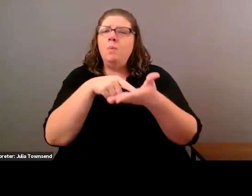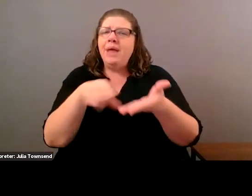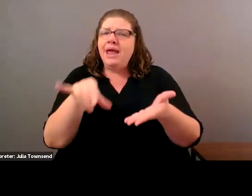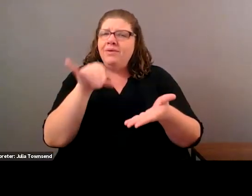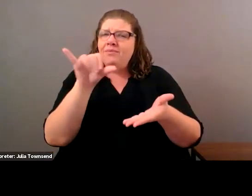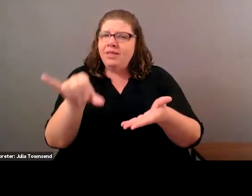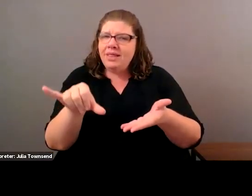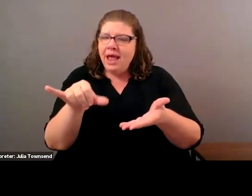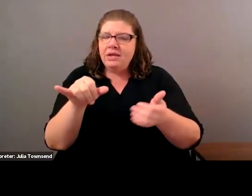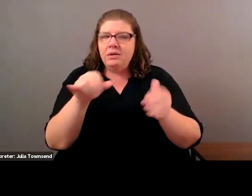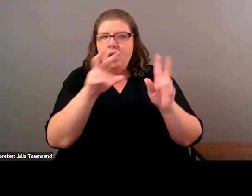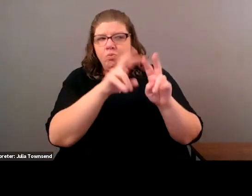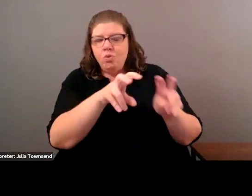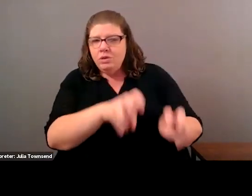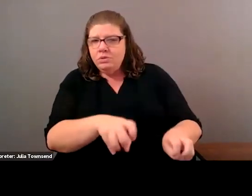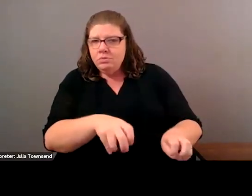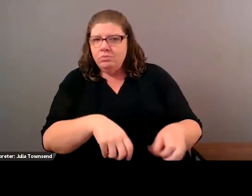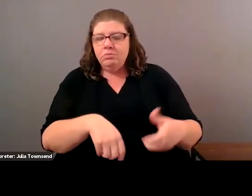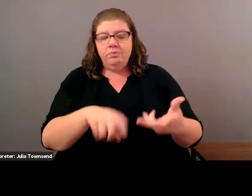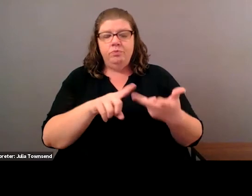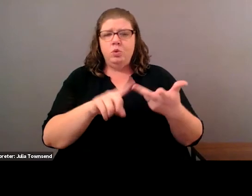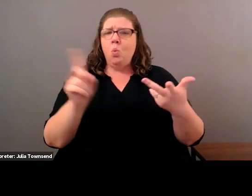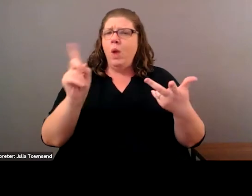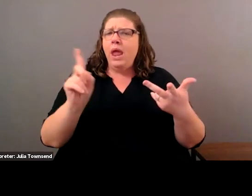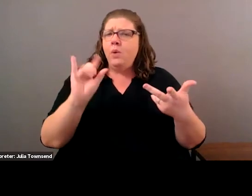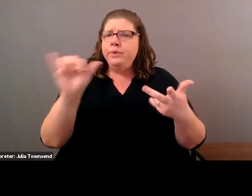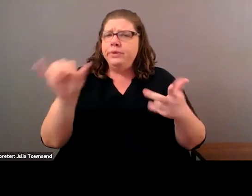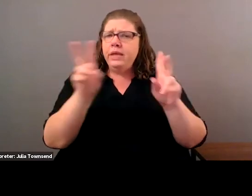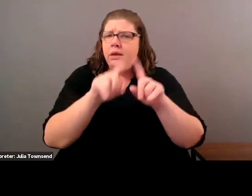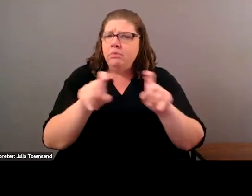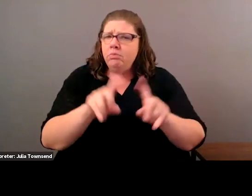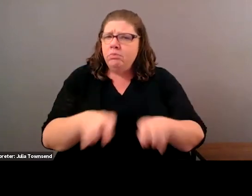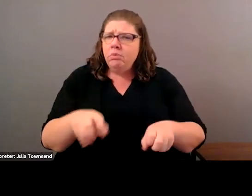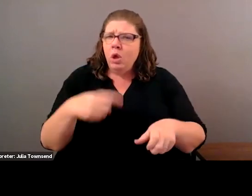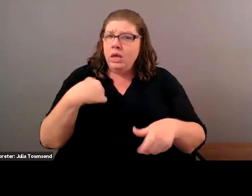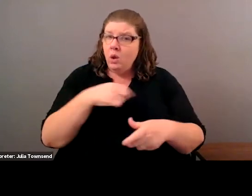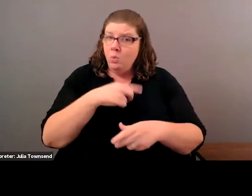appraisal? Where is it? Can we see it?